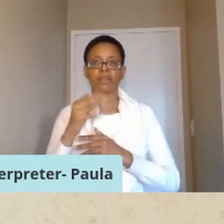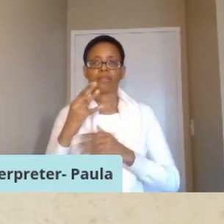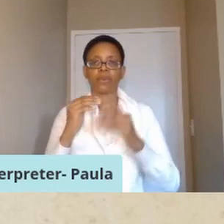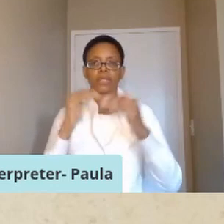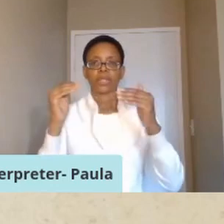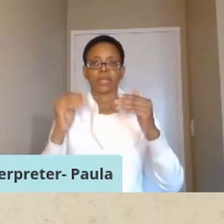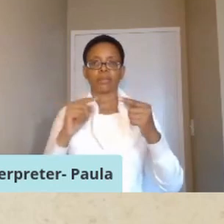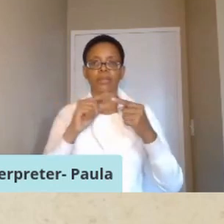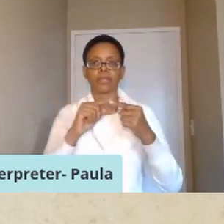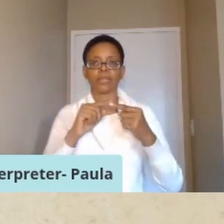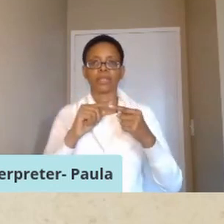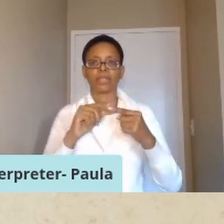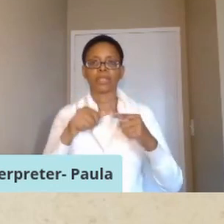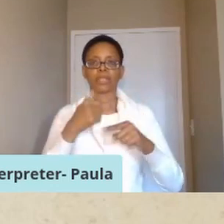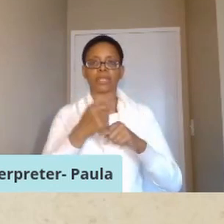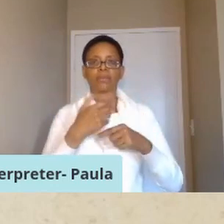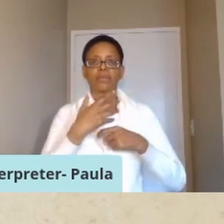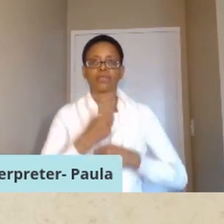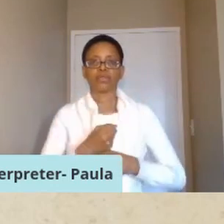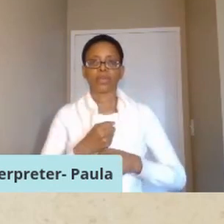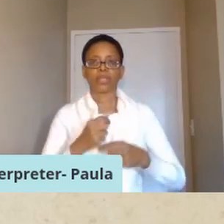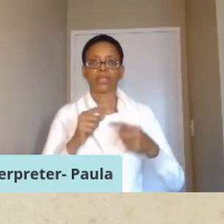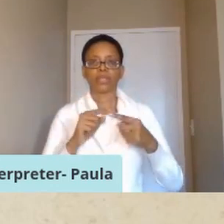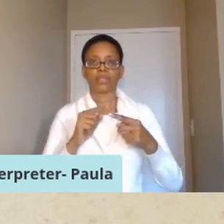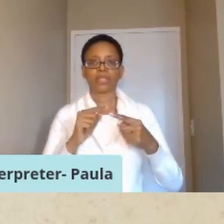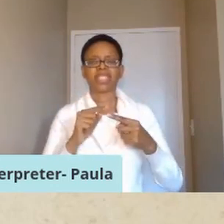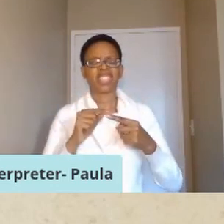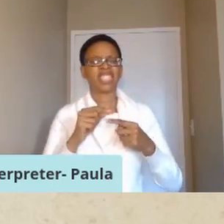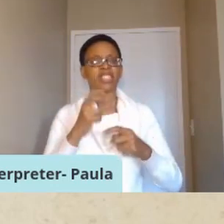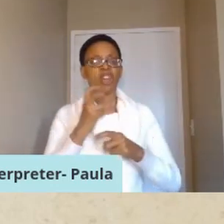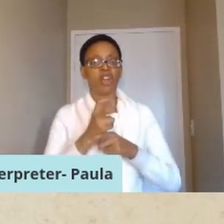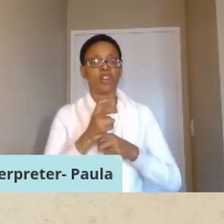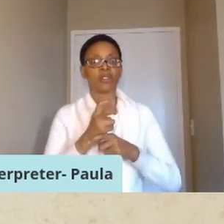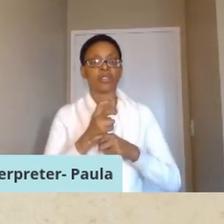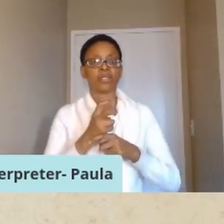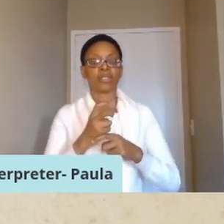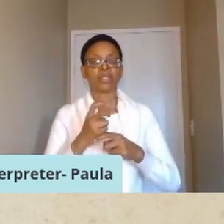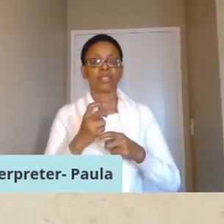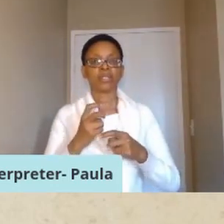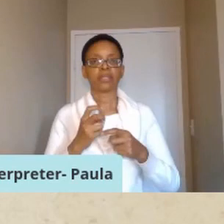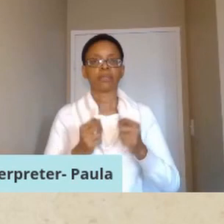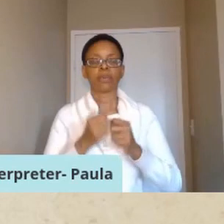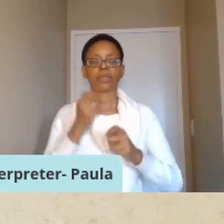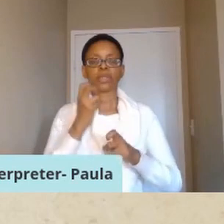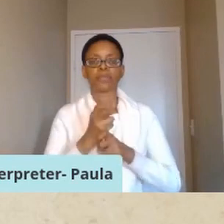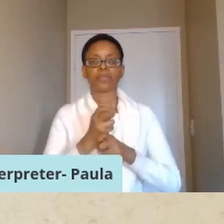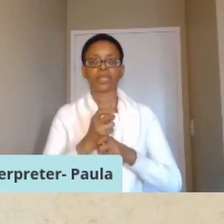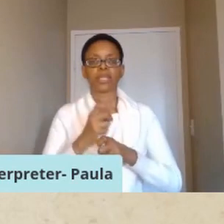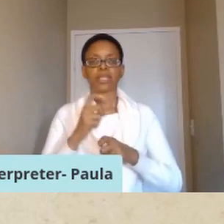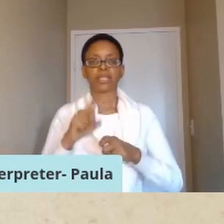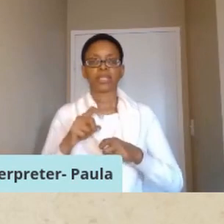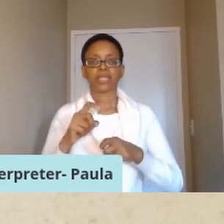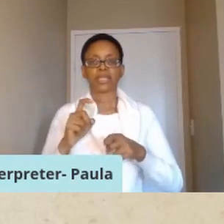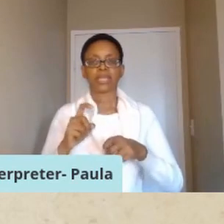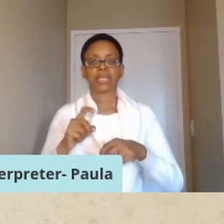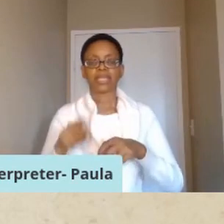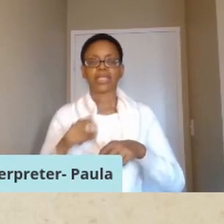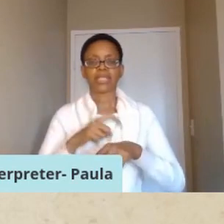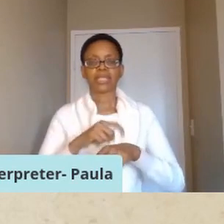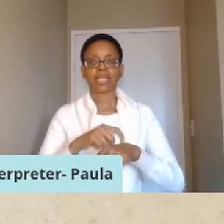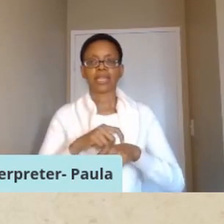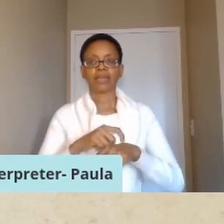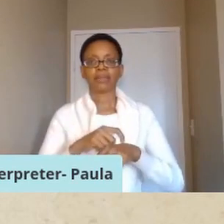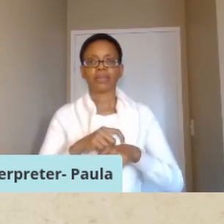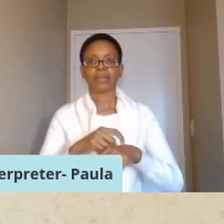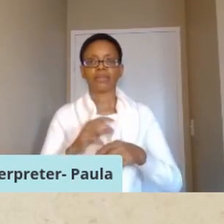The first step of FERHA therapy is the hardest one, and it takes time. Building trust is necessary in spiritual care. I think all